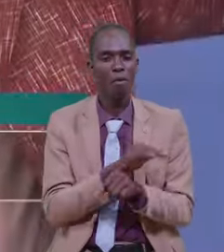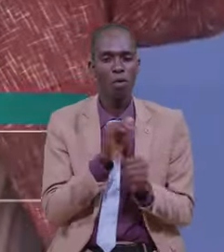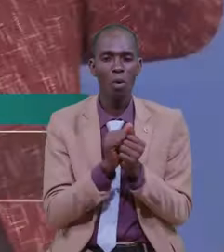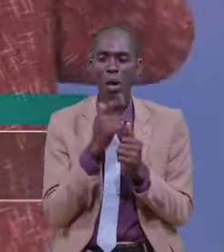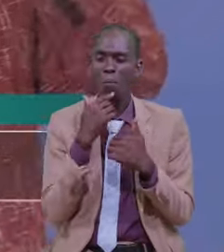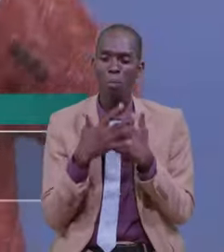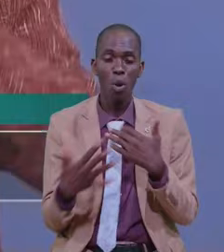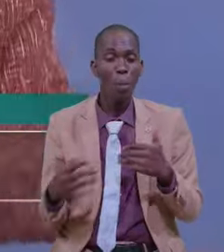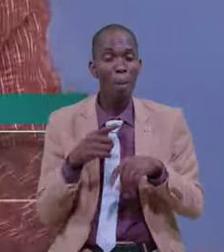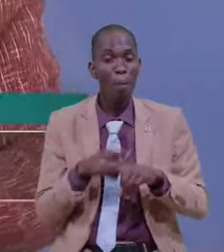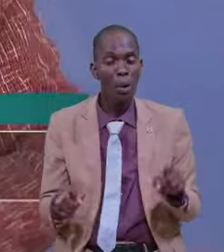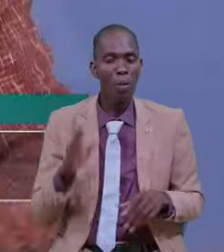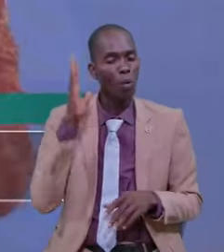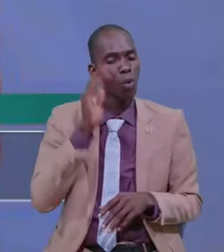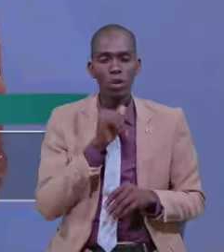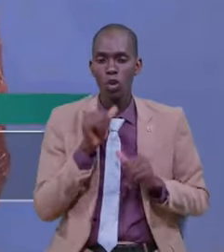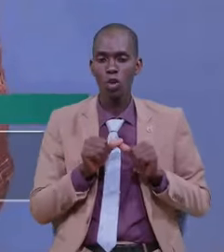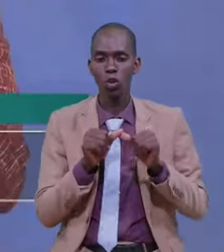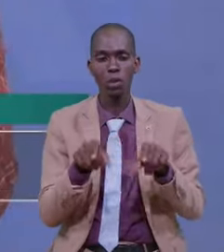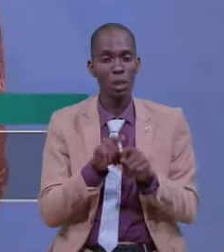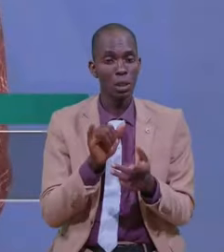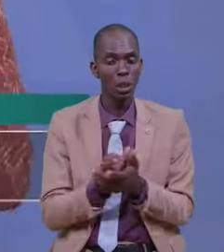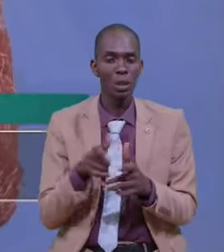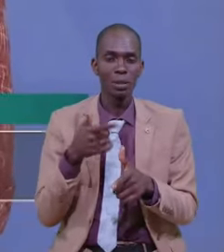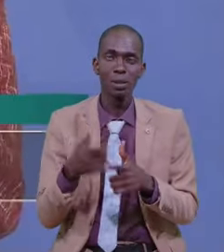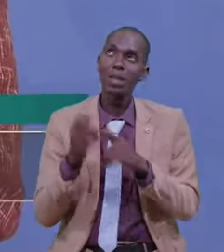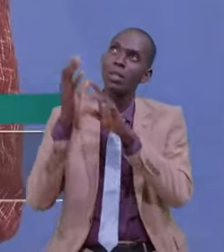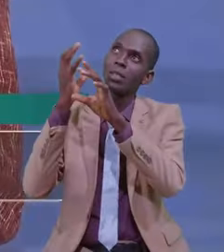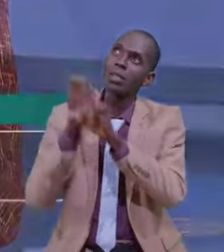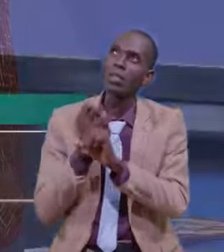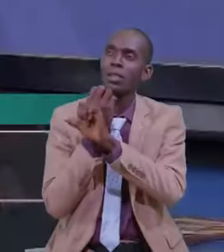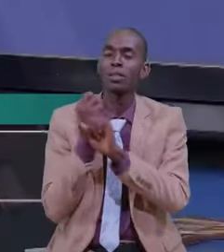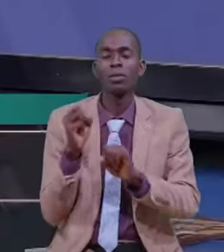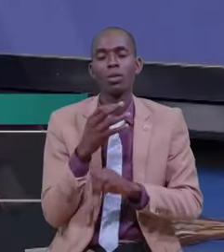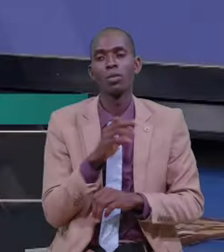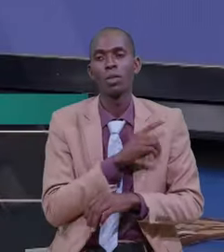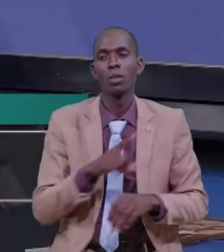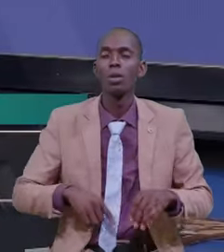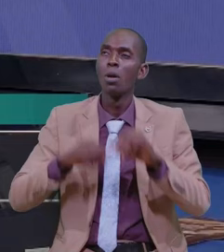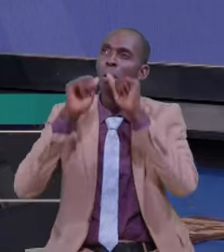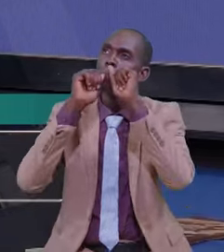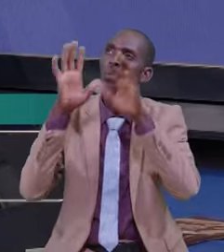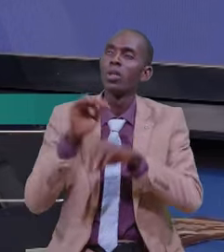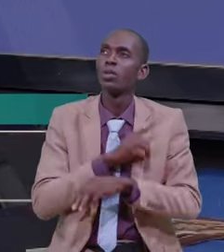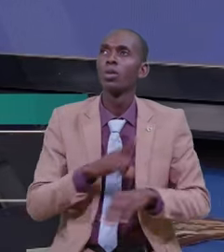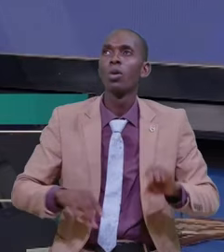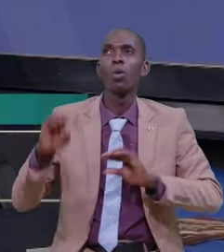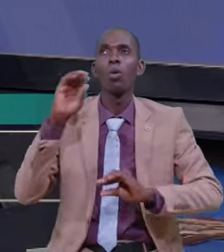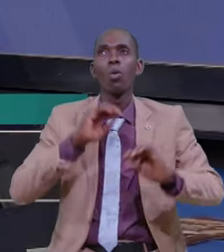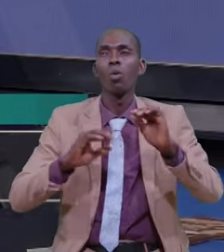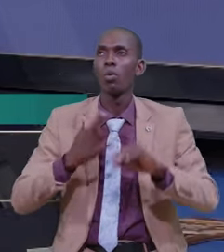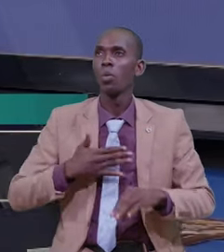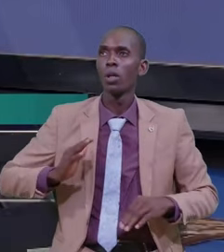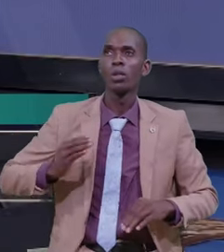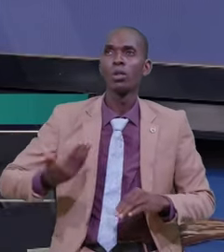he received the salvation of the Lord. Bless the Lord, O my soul. And all that